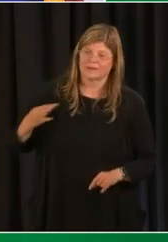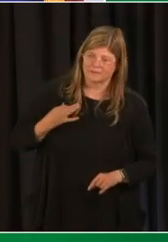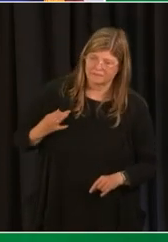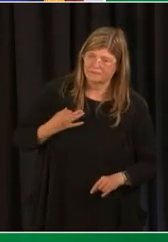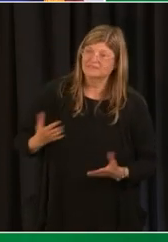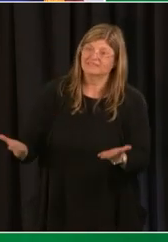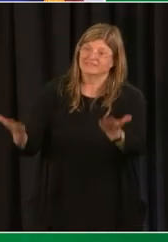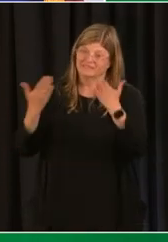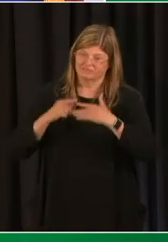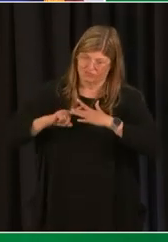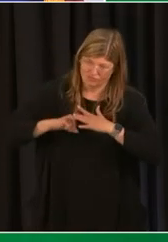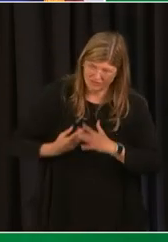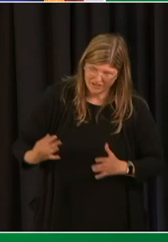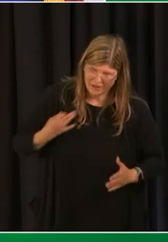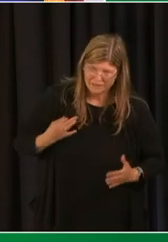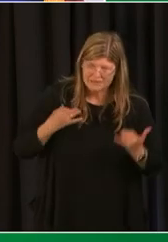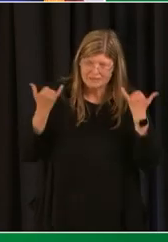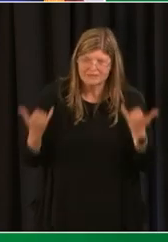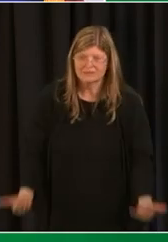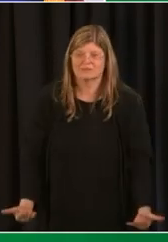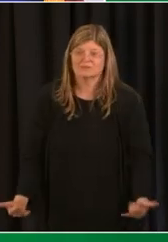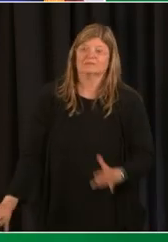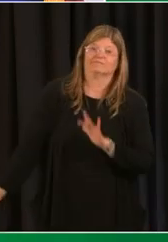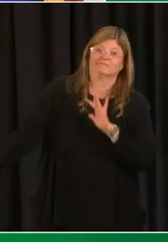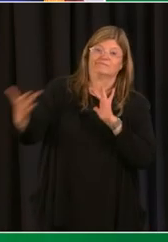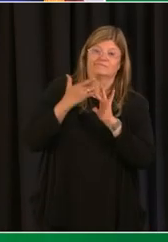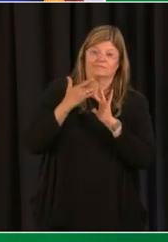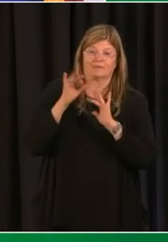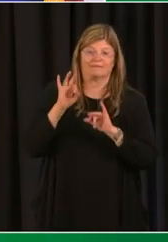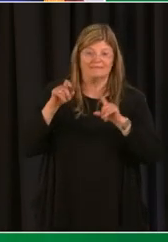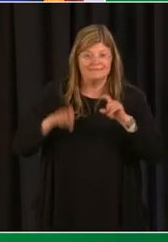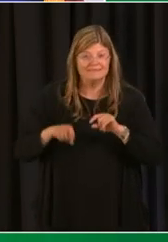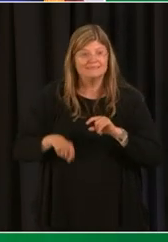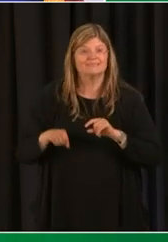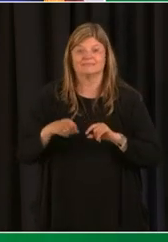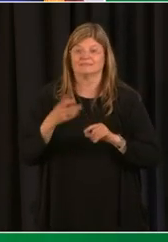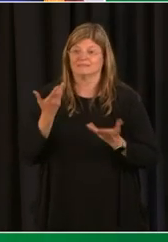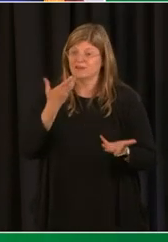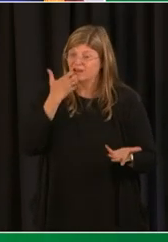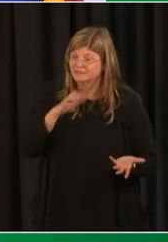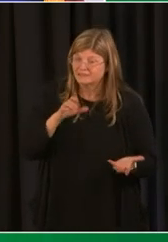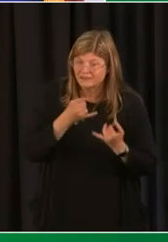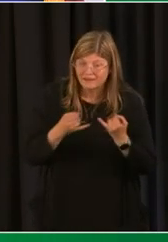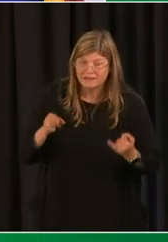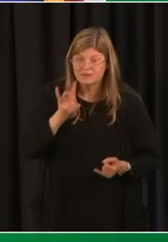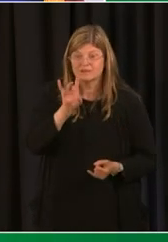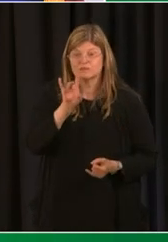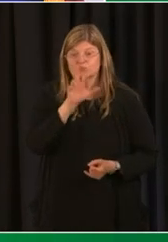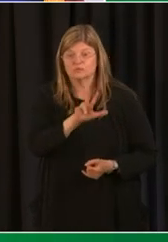your application. You know, reach out to us if you have questions. We've got the hotline,